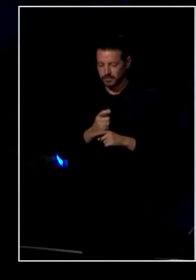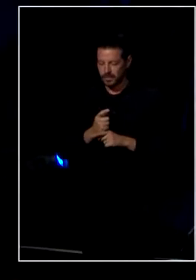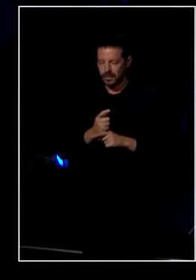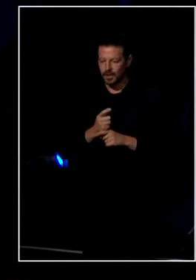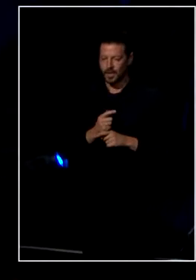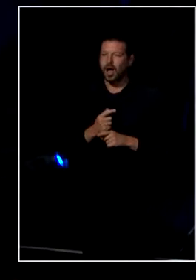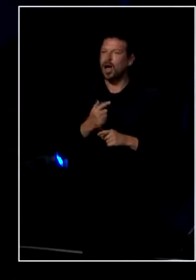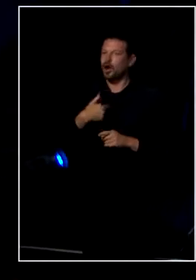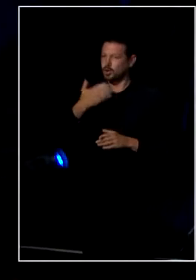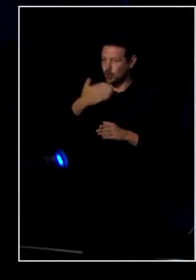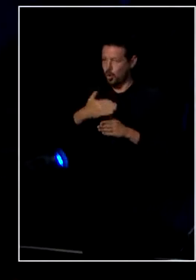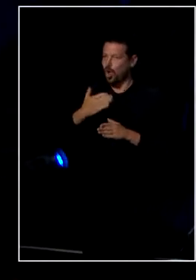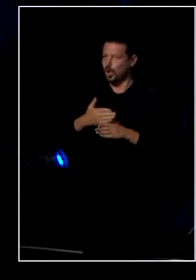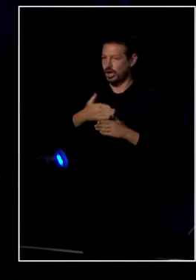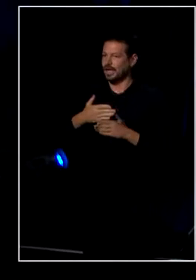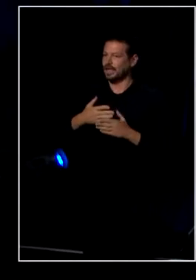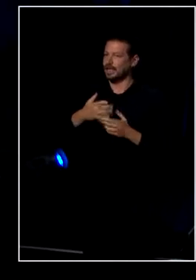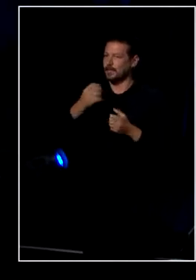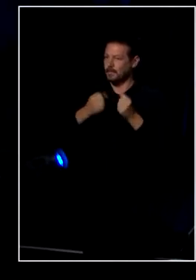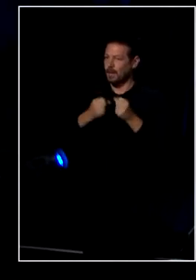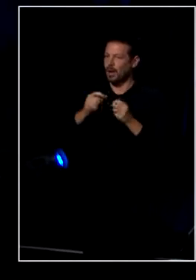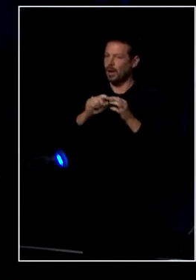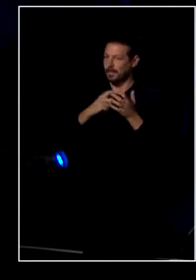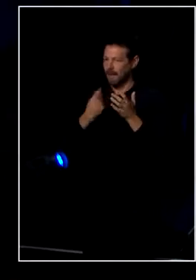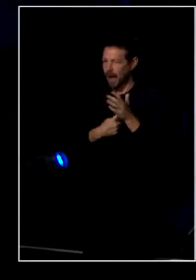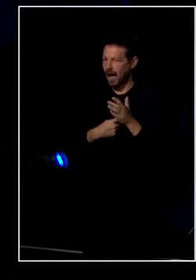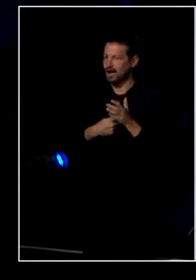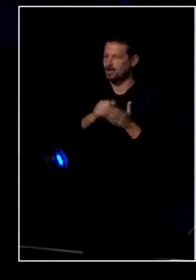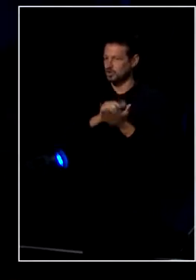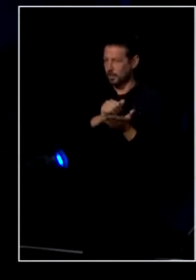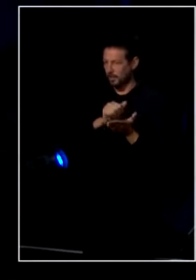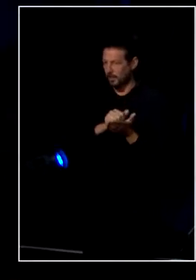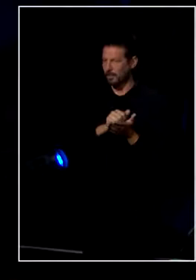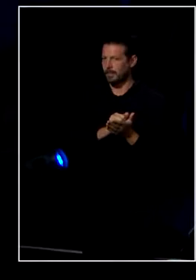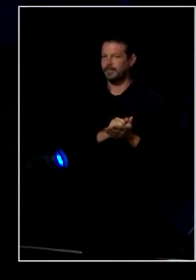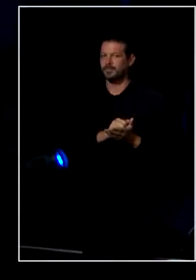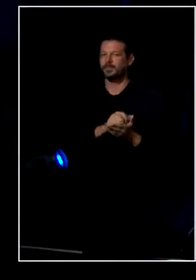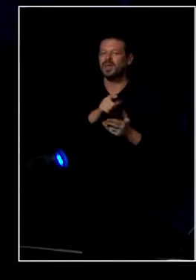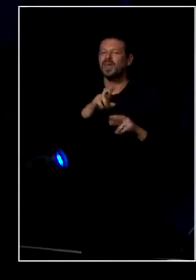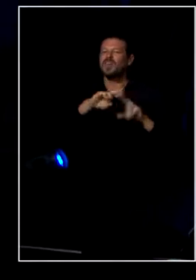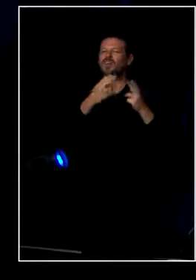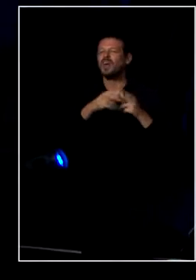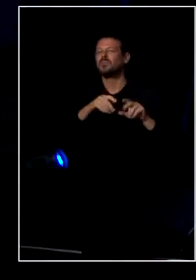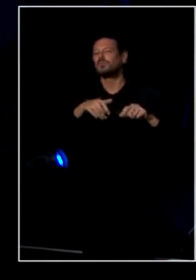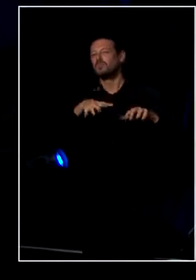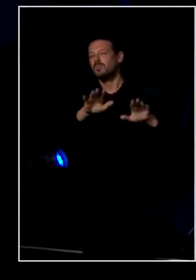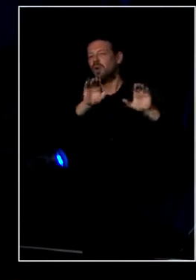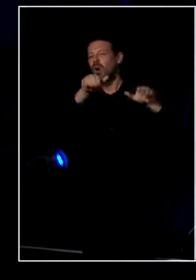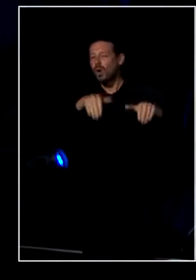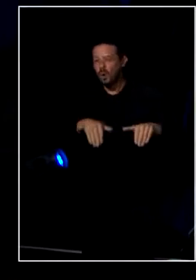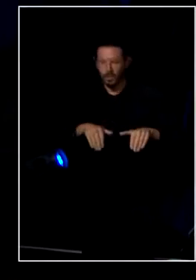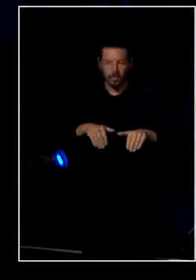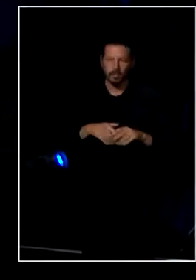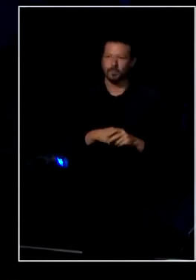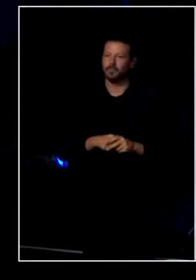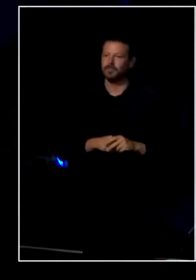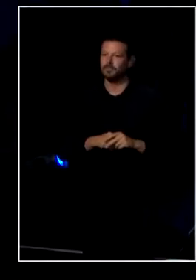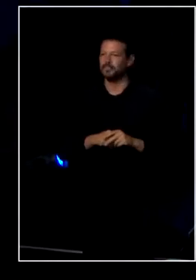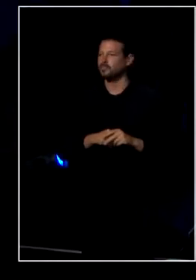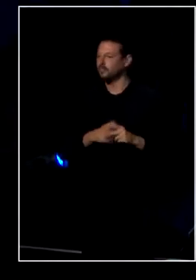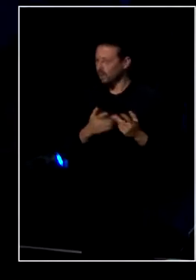I was working at the milk bar, and the family used to first go home about, because it was